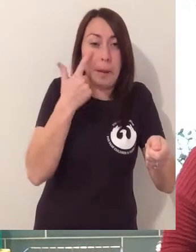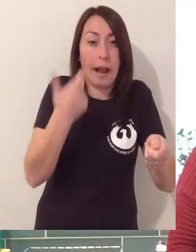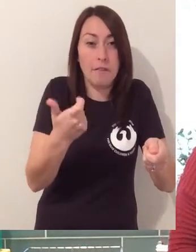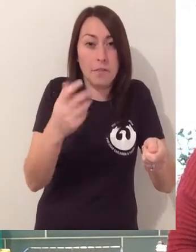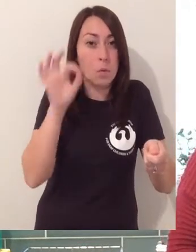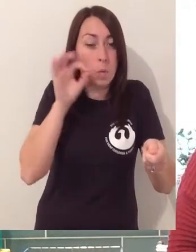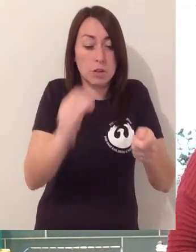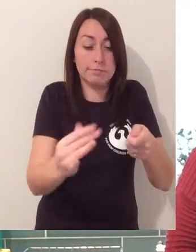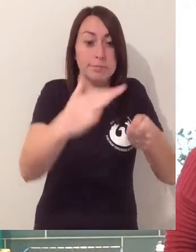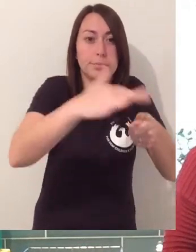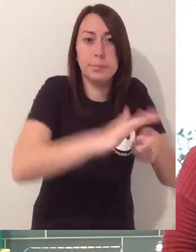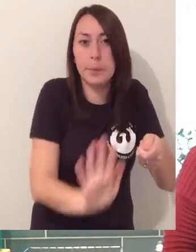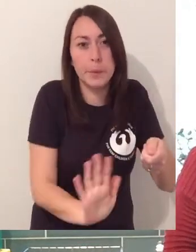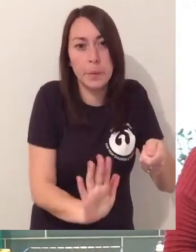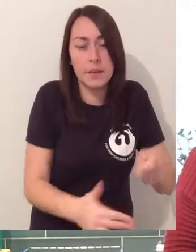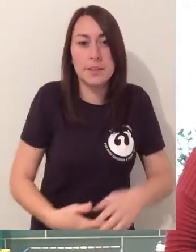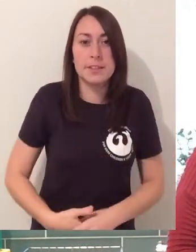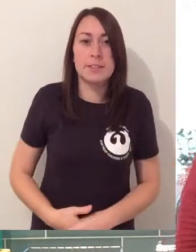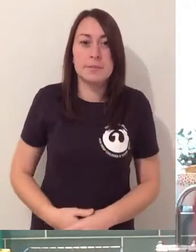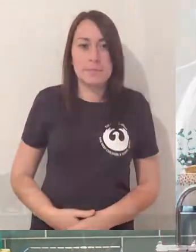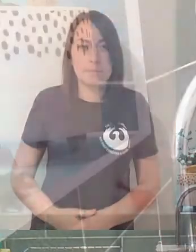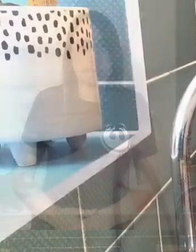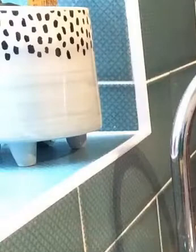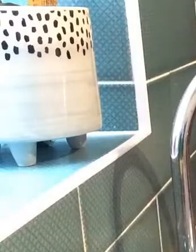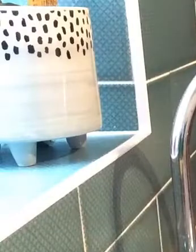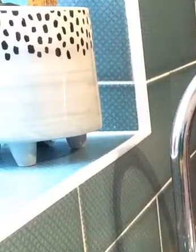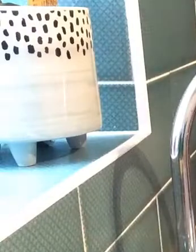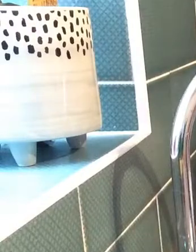sieve, just be very careful that you don't catch your hands. Okay?